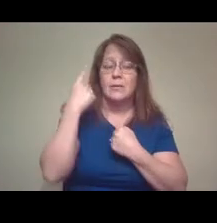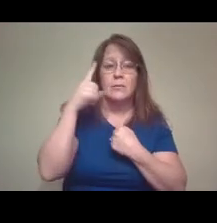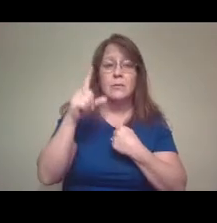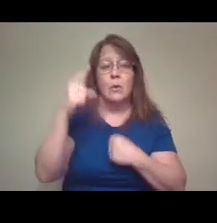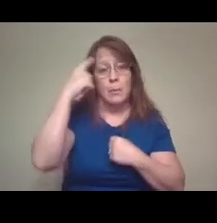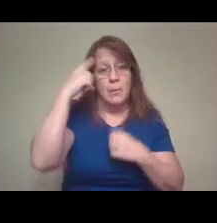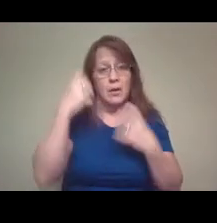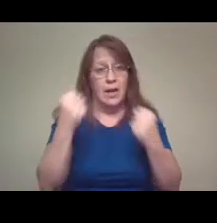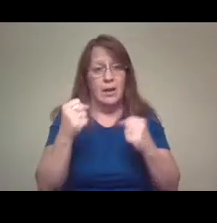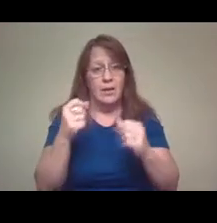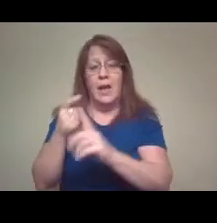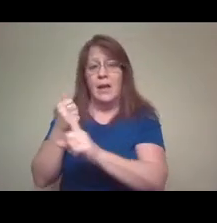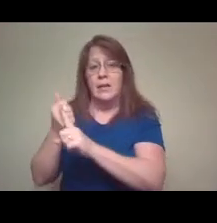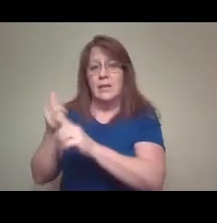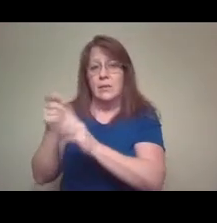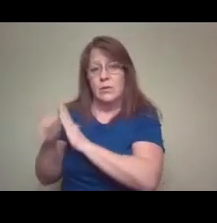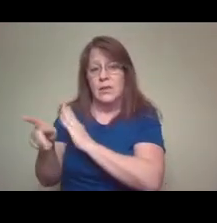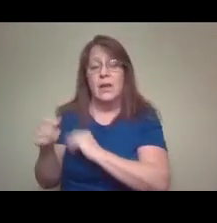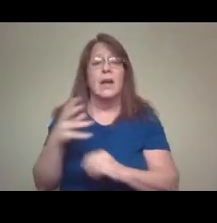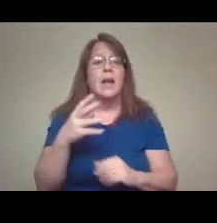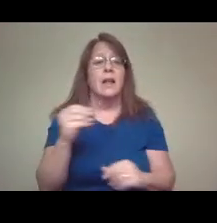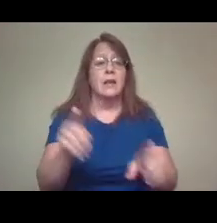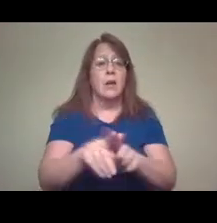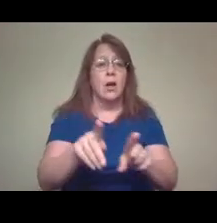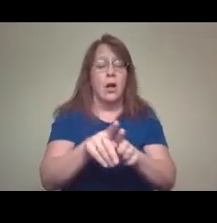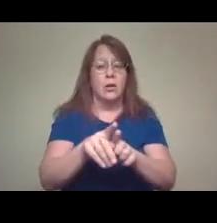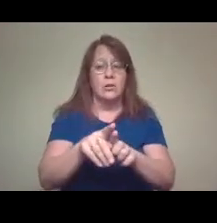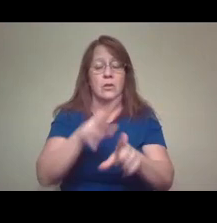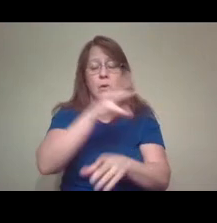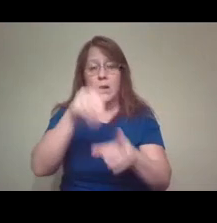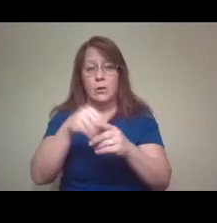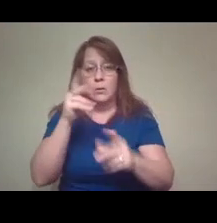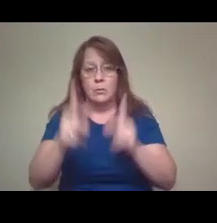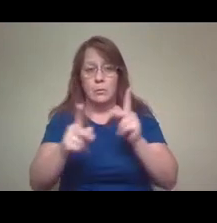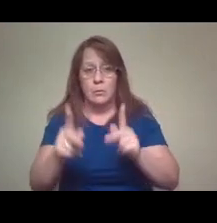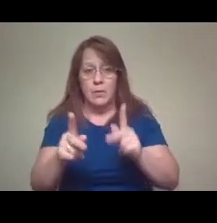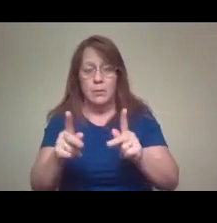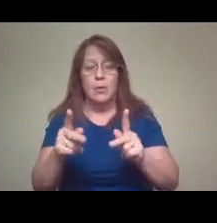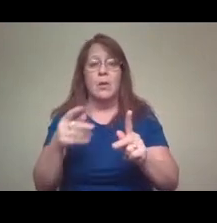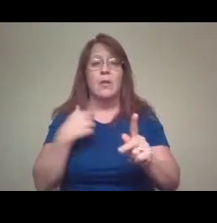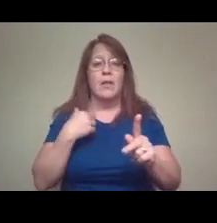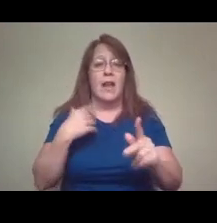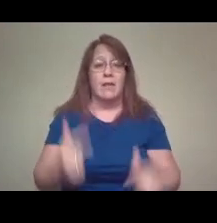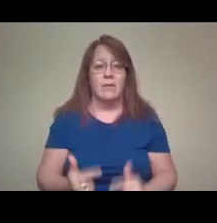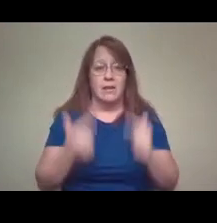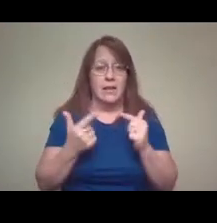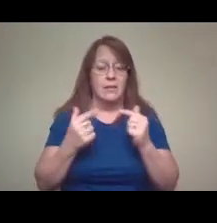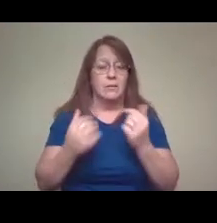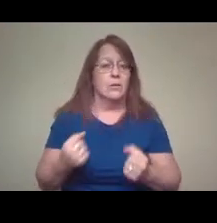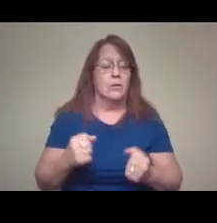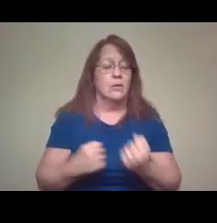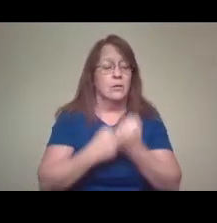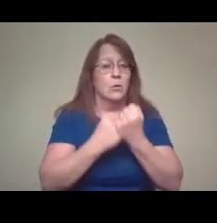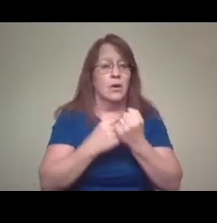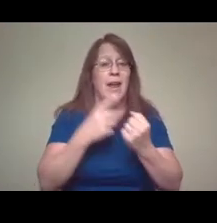suicide, involve people with lived experience to guide service delivery, and to support the continuum of